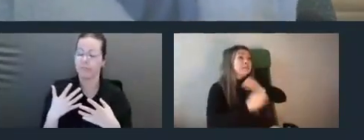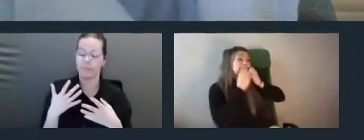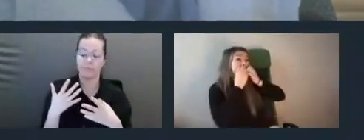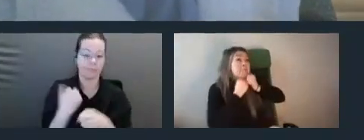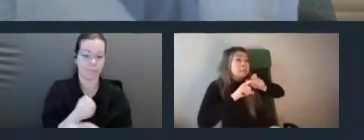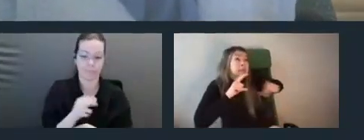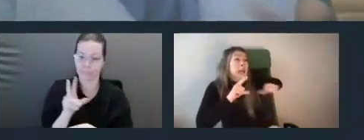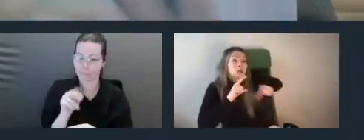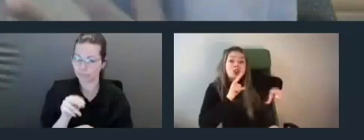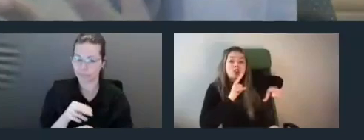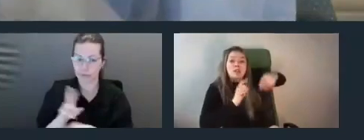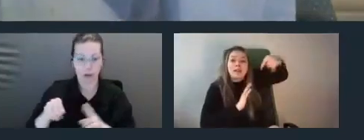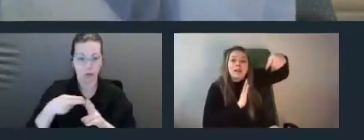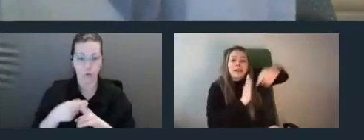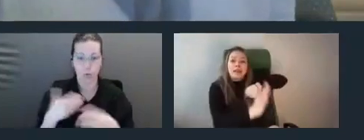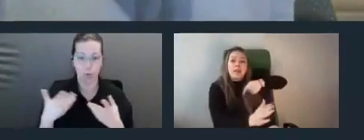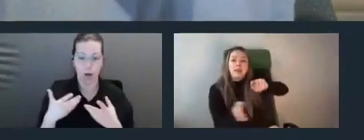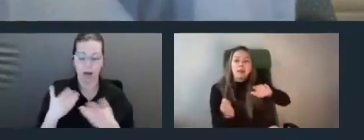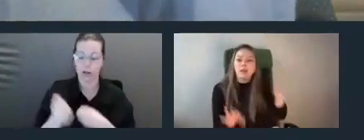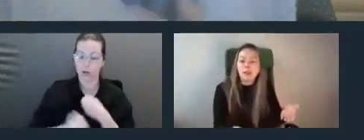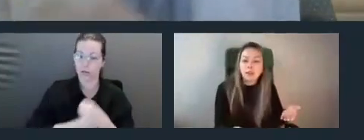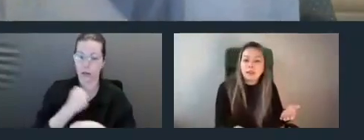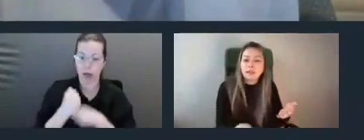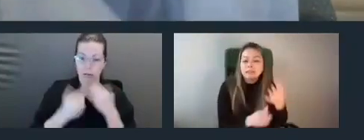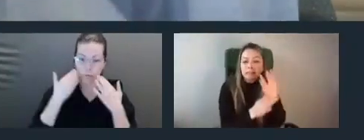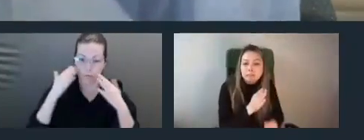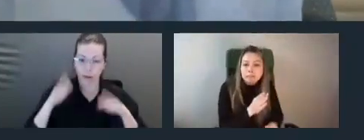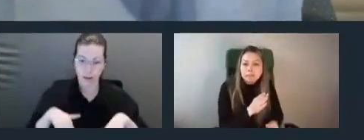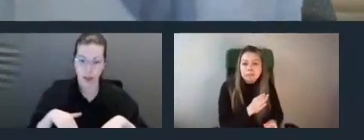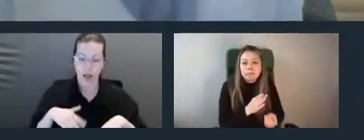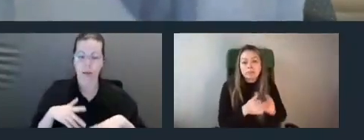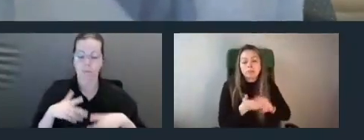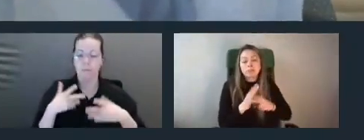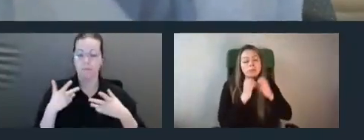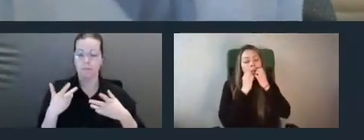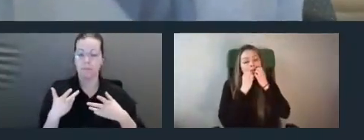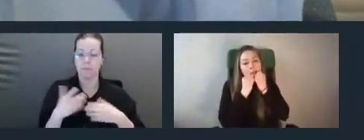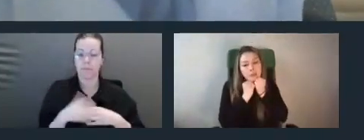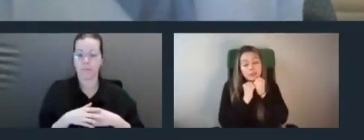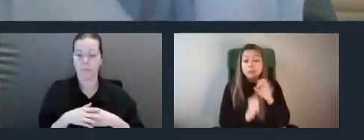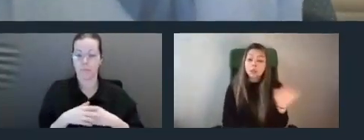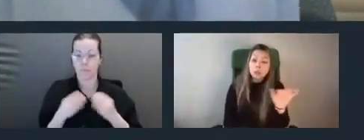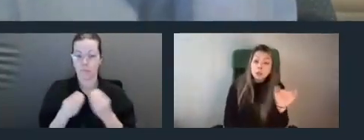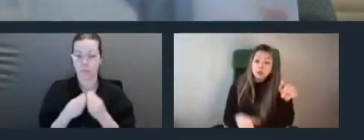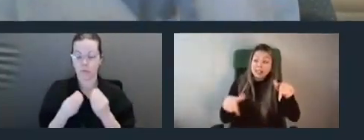is important because of the history that we share with our Francophone community and our Indigenous